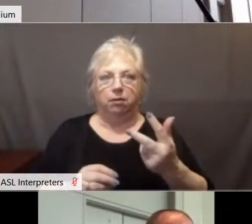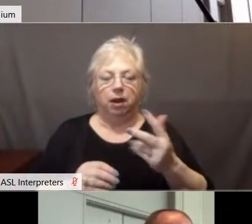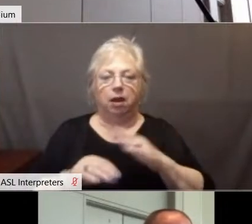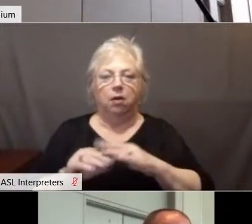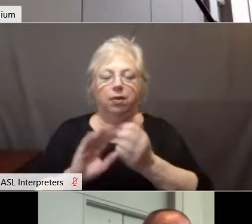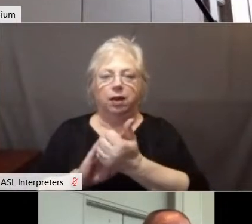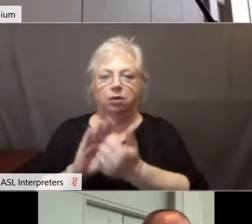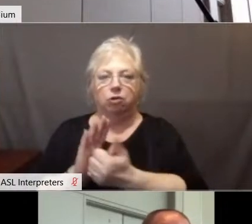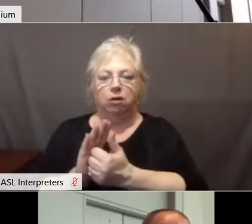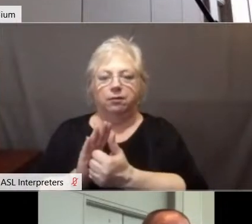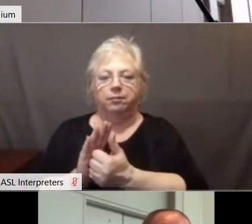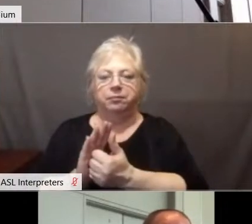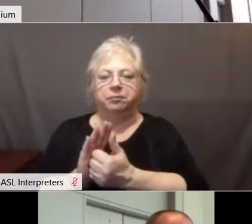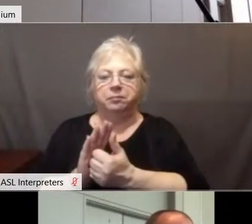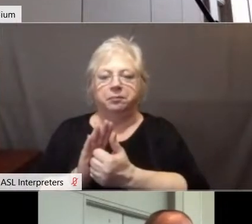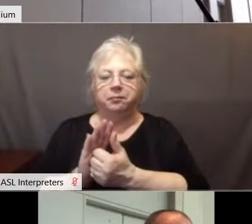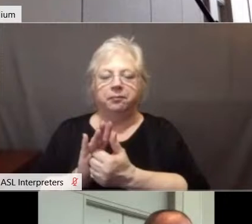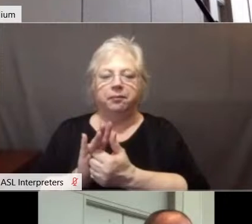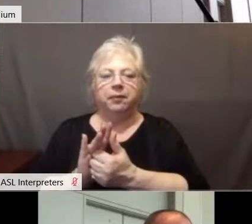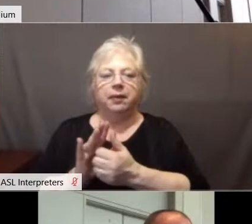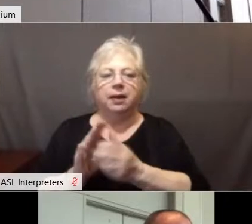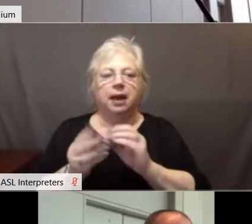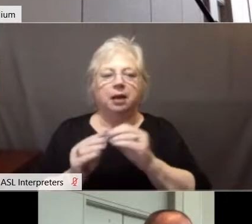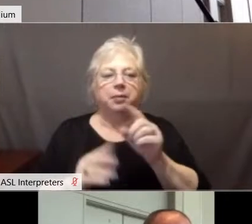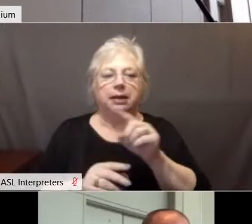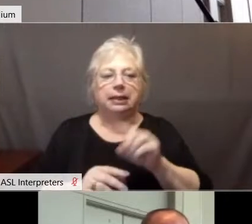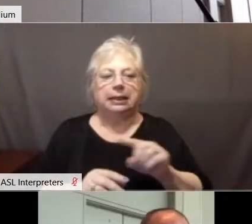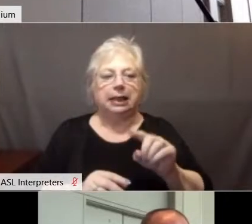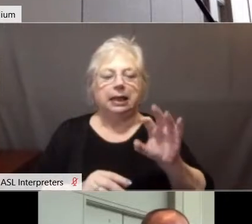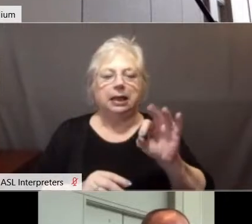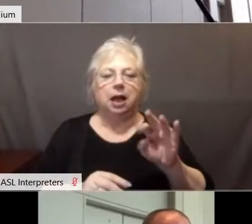agenda. The item is